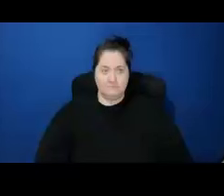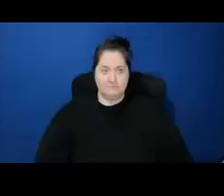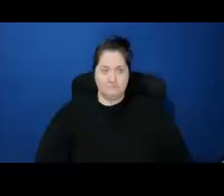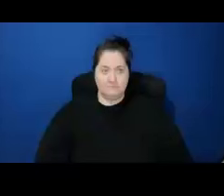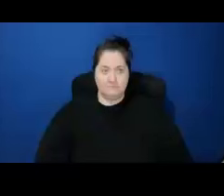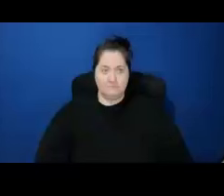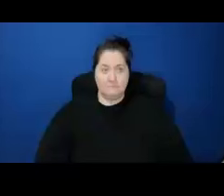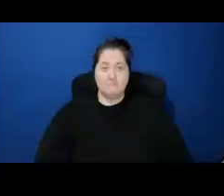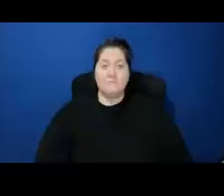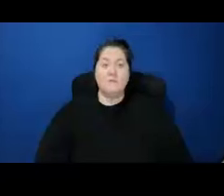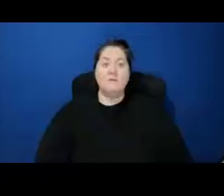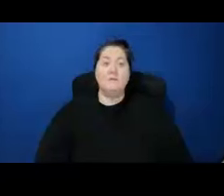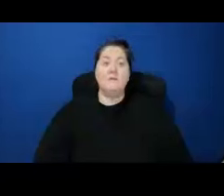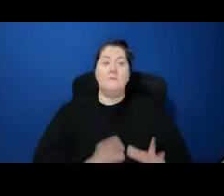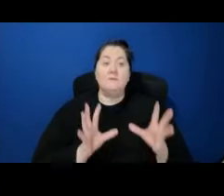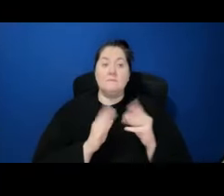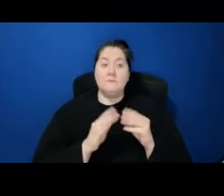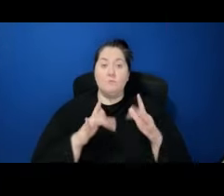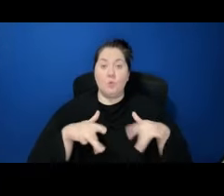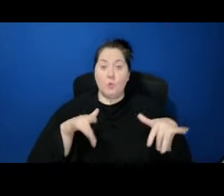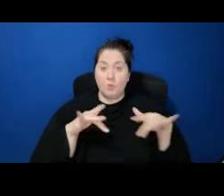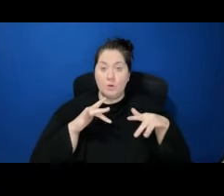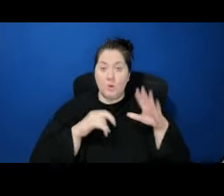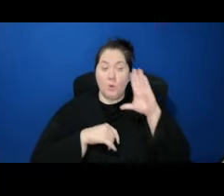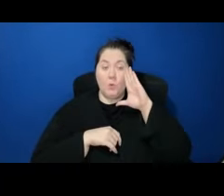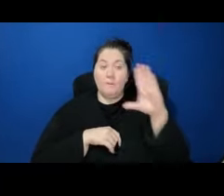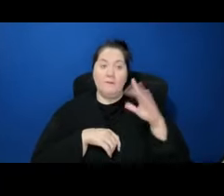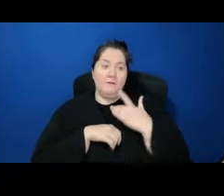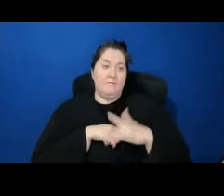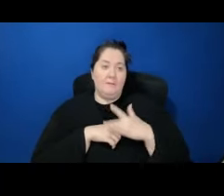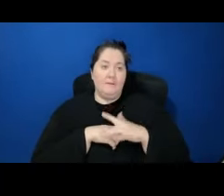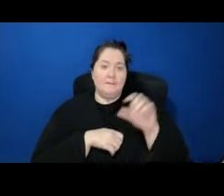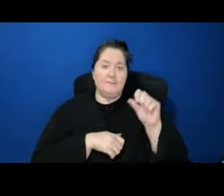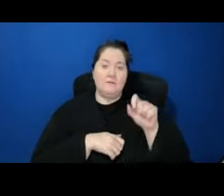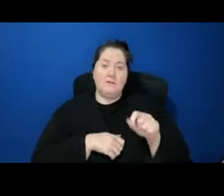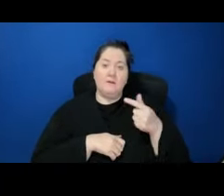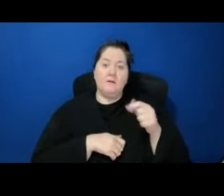This meeting is being recorded and will be available at